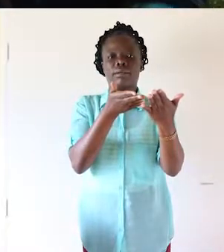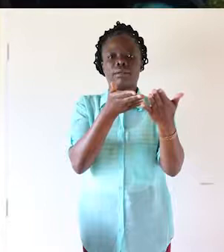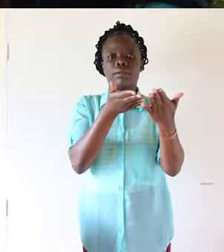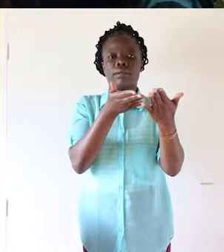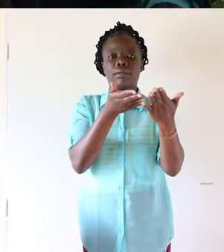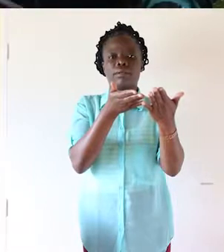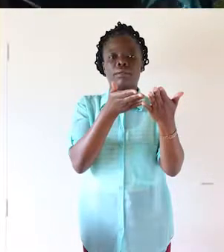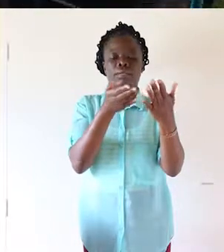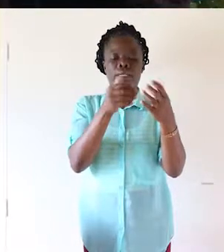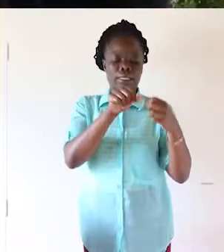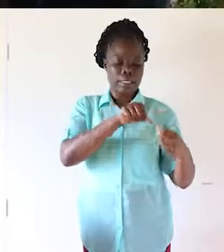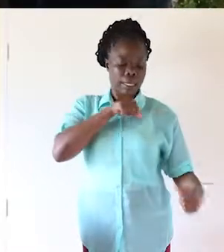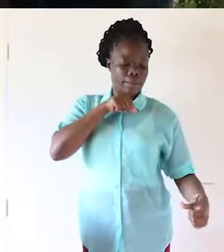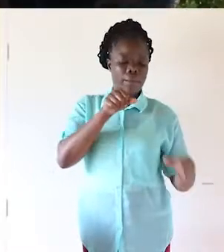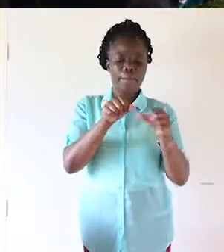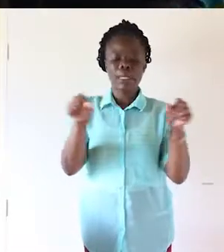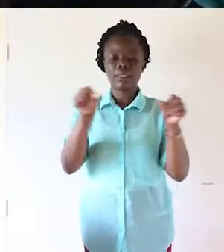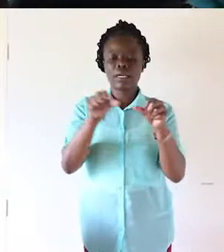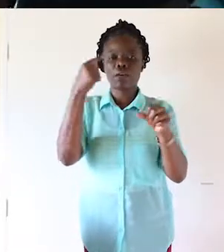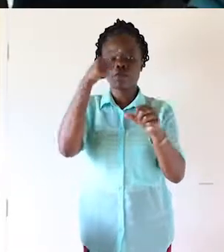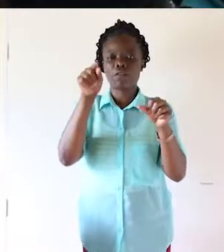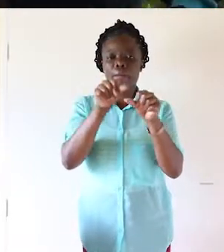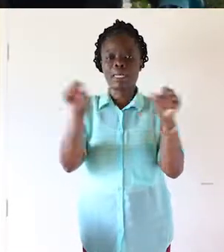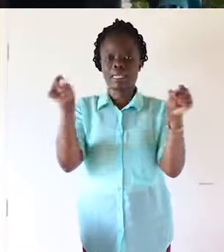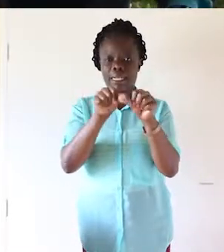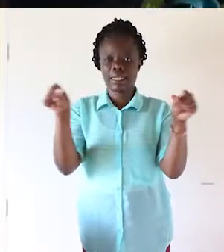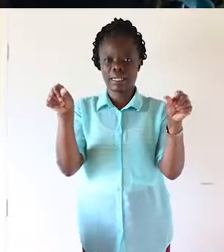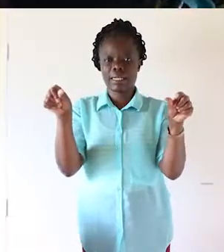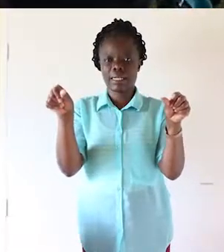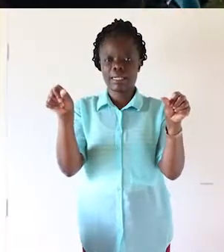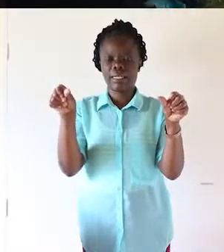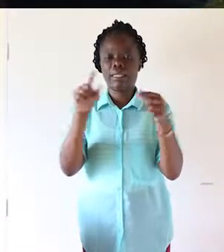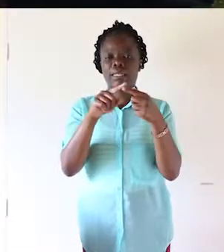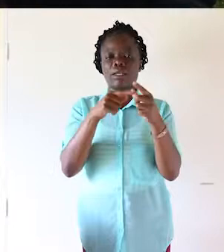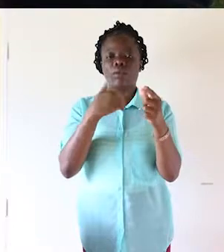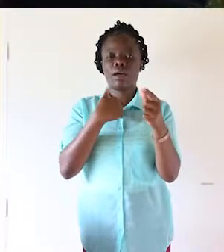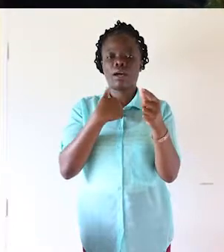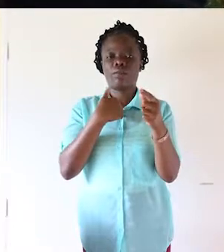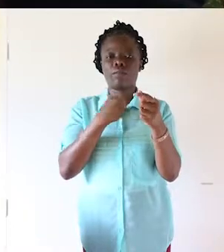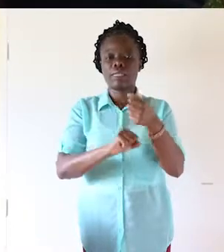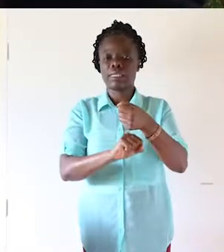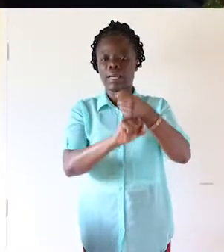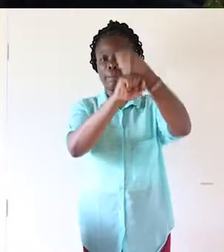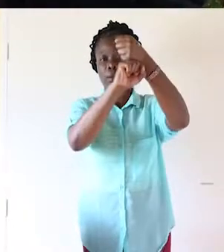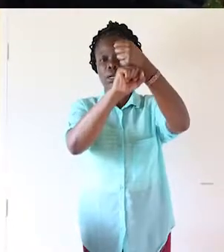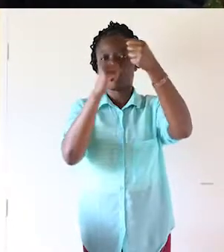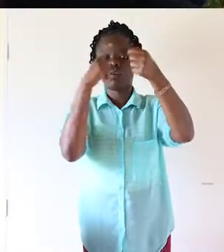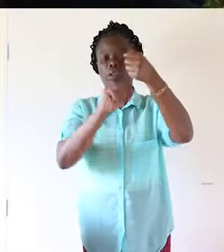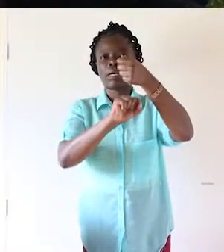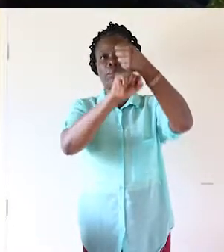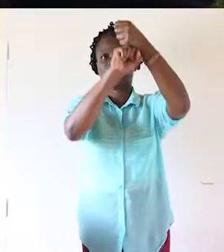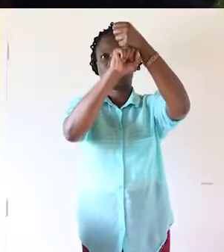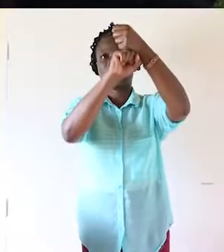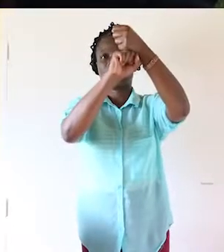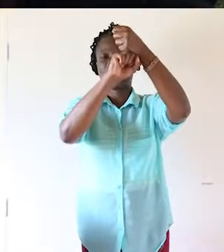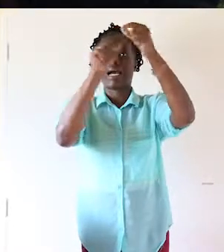This one is tape measure for measuring. Then we have the support for supporting curtain on the